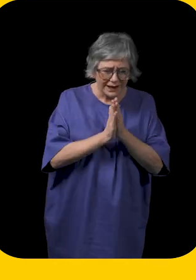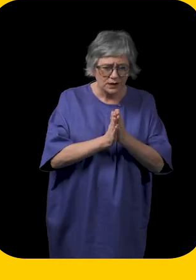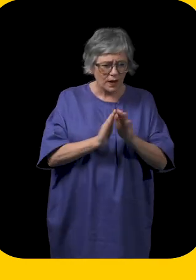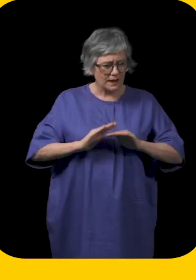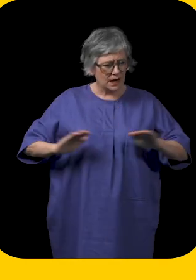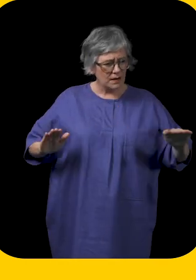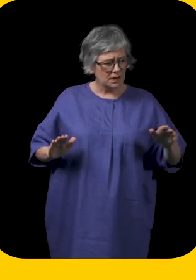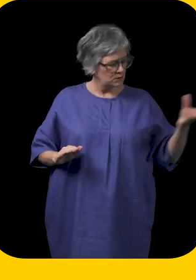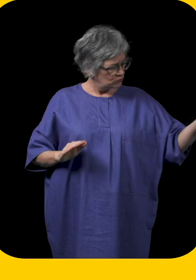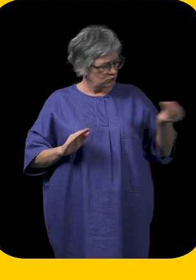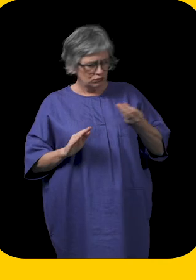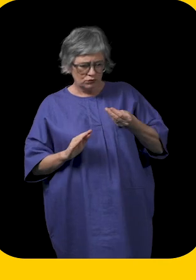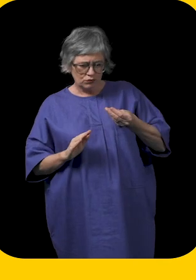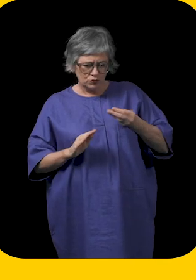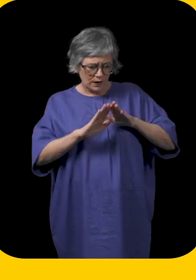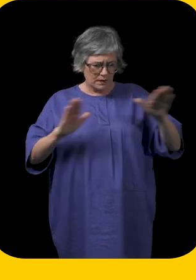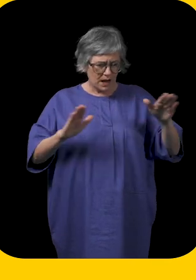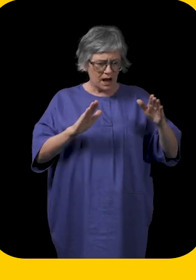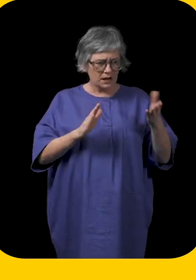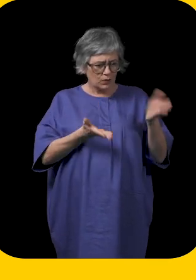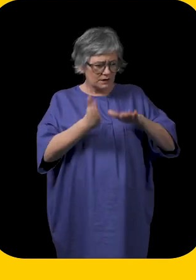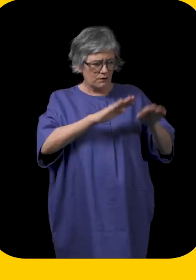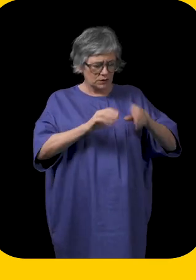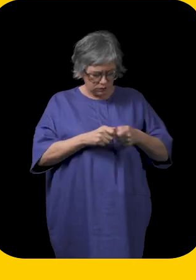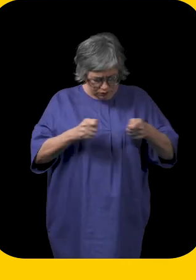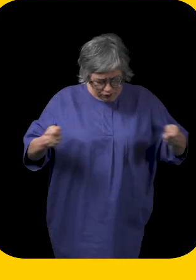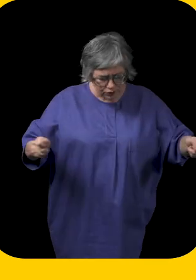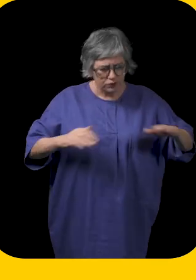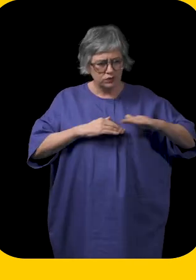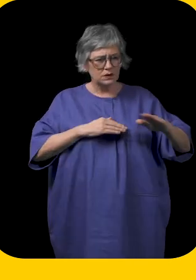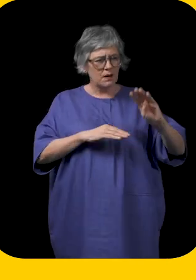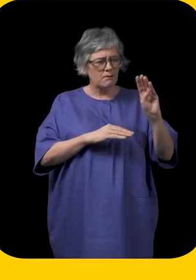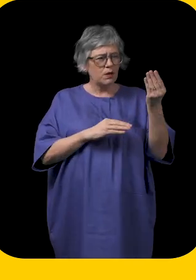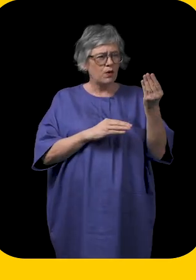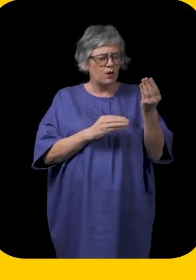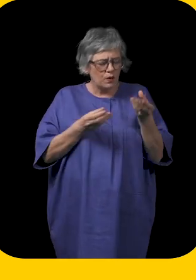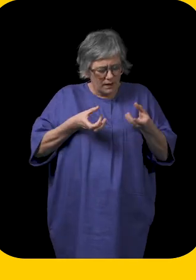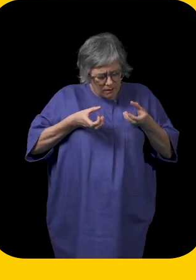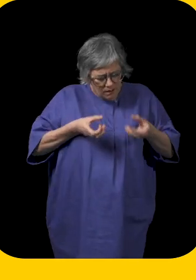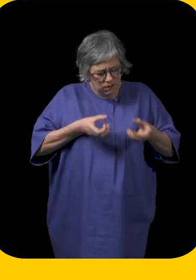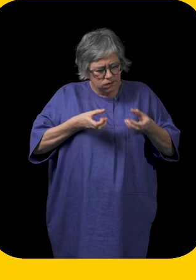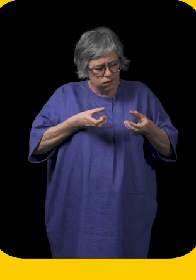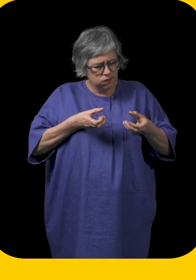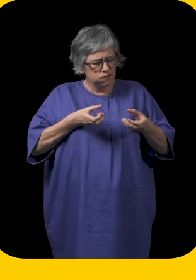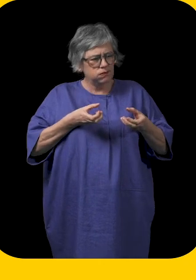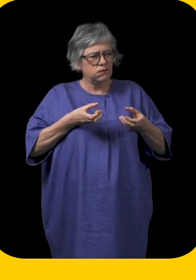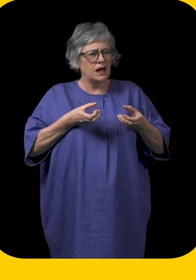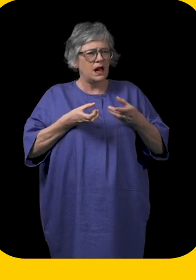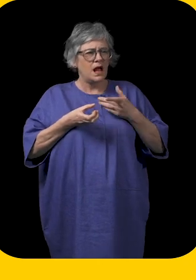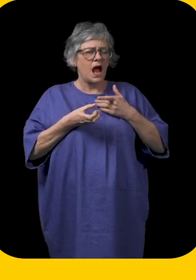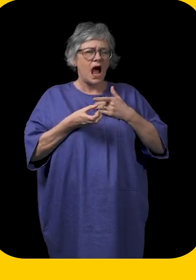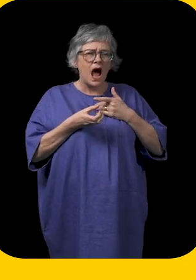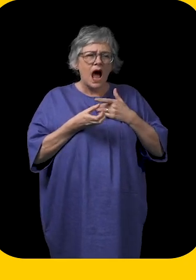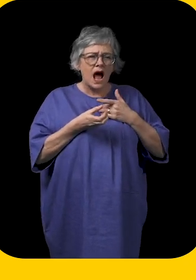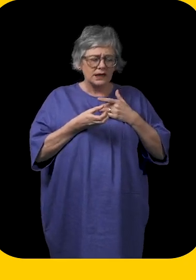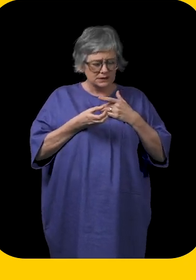she took one of the mats that was folded on a shelf and spread it out. It was blue, plusher than the one she had at home, and with a picture of